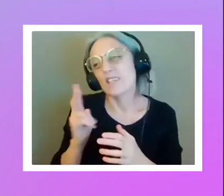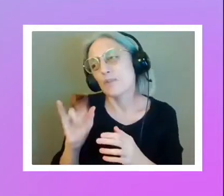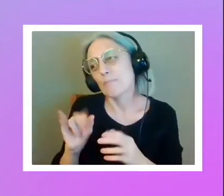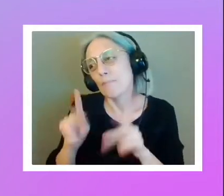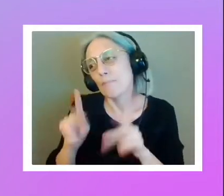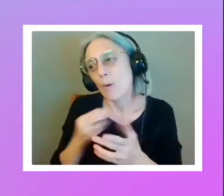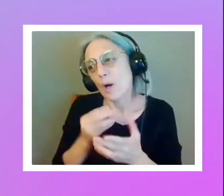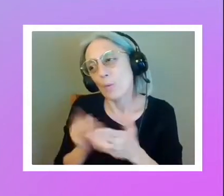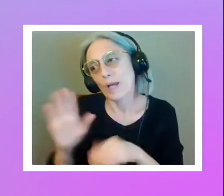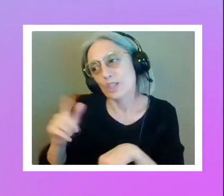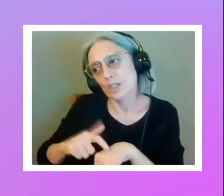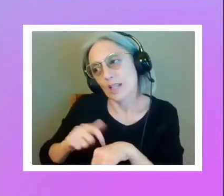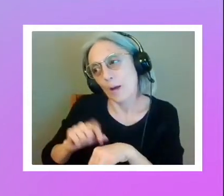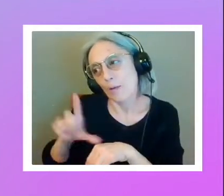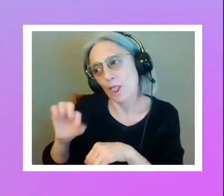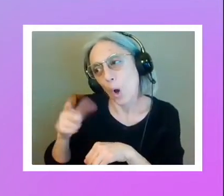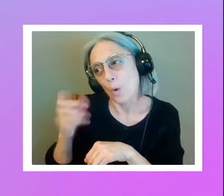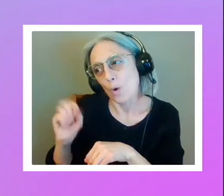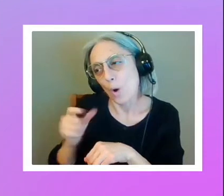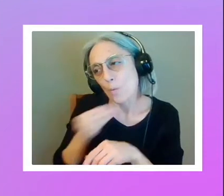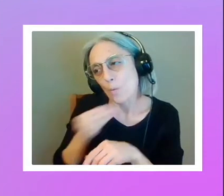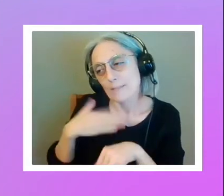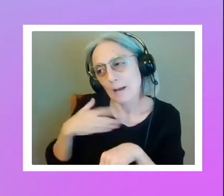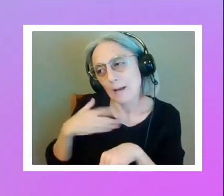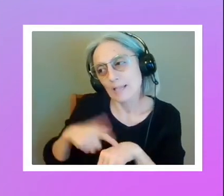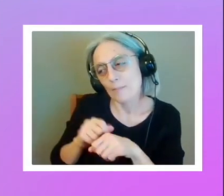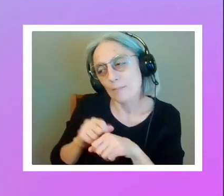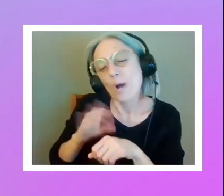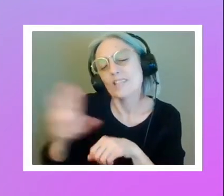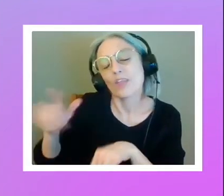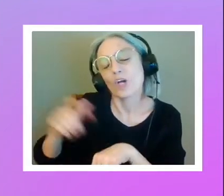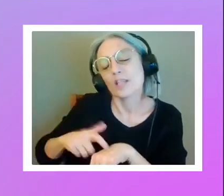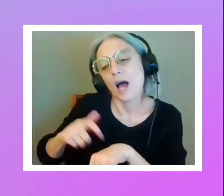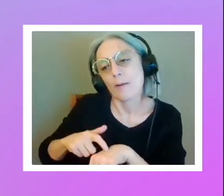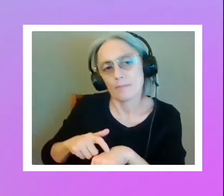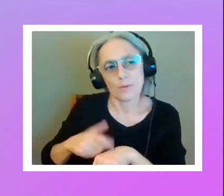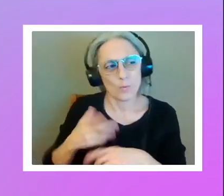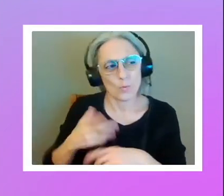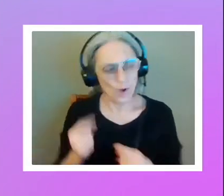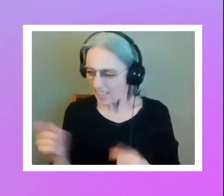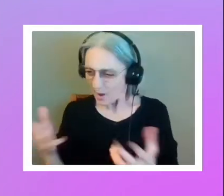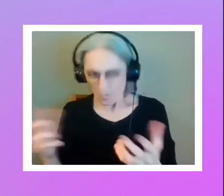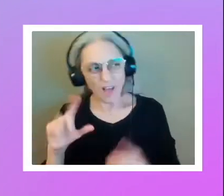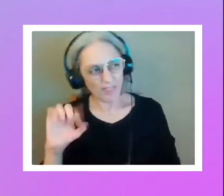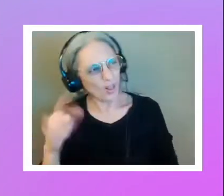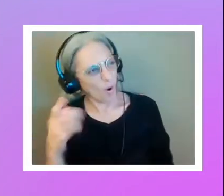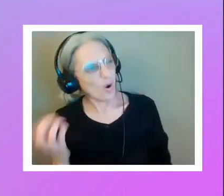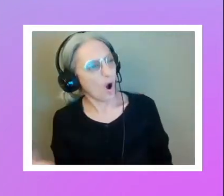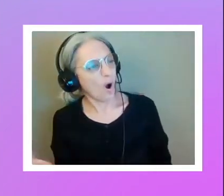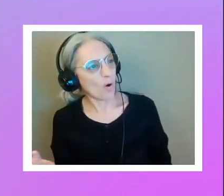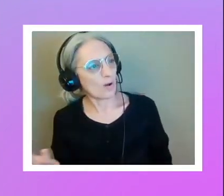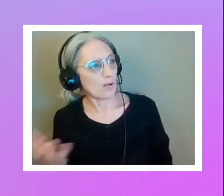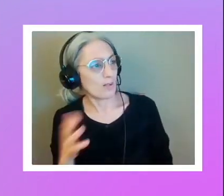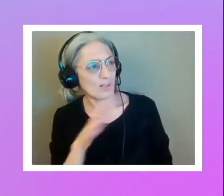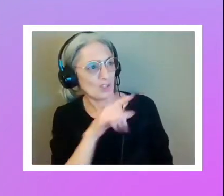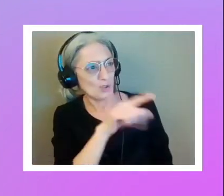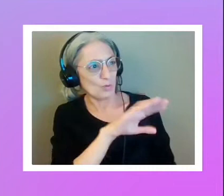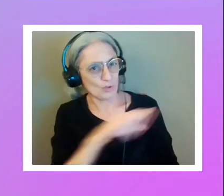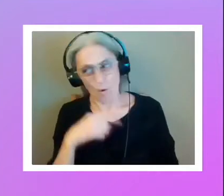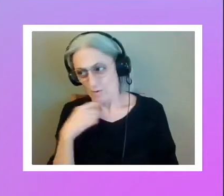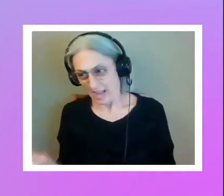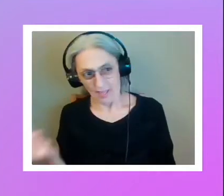logo. What? They want that logo. How about this? You don't tell them what they